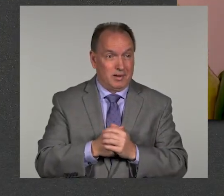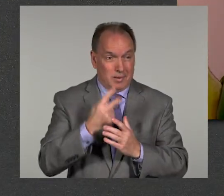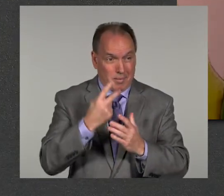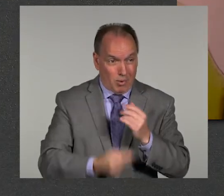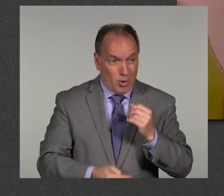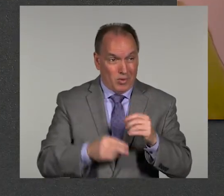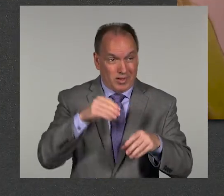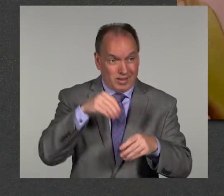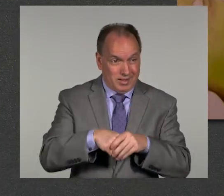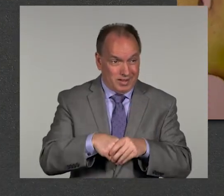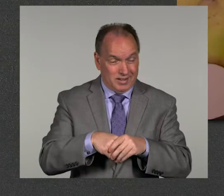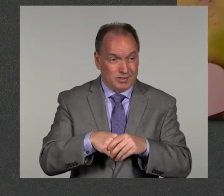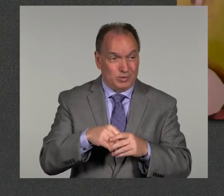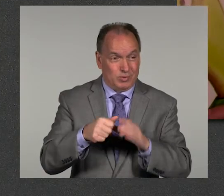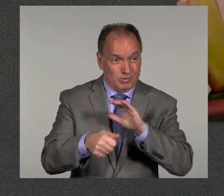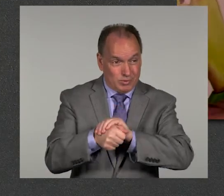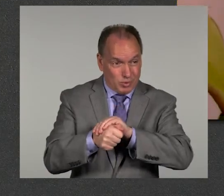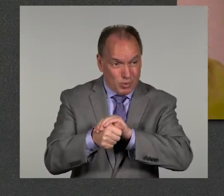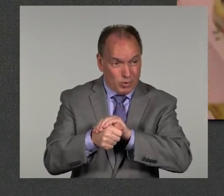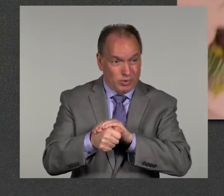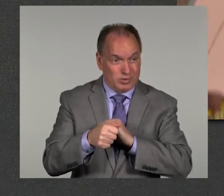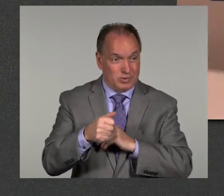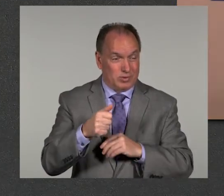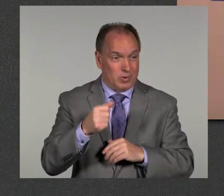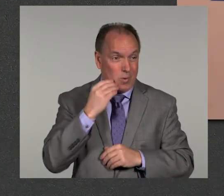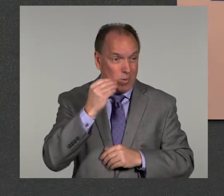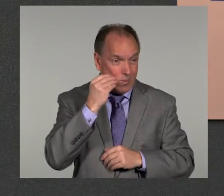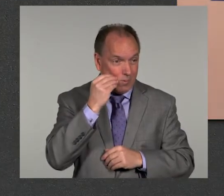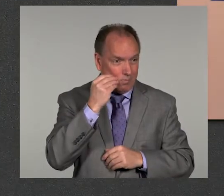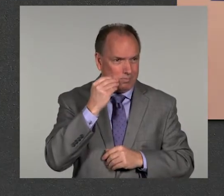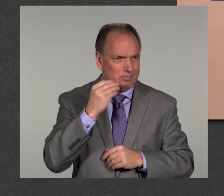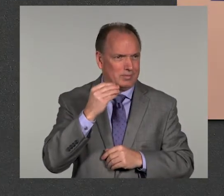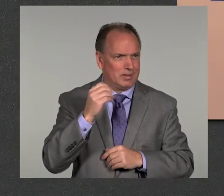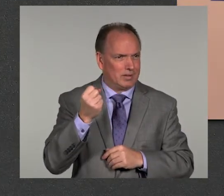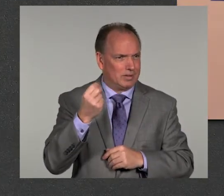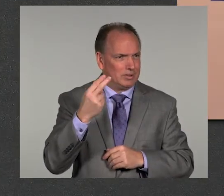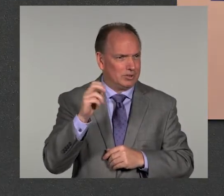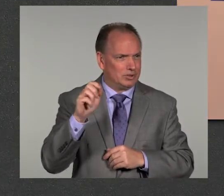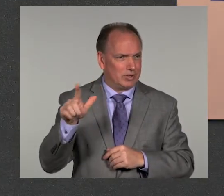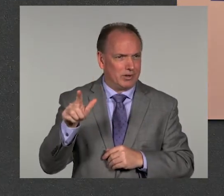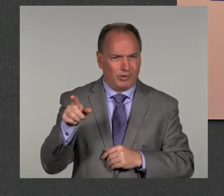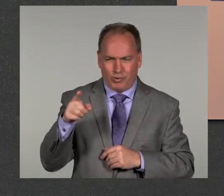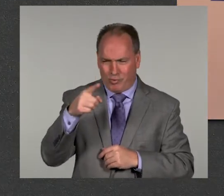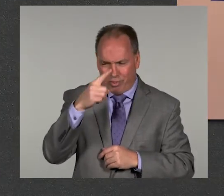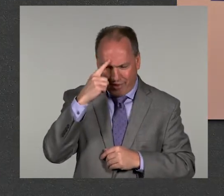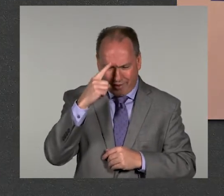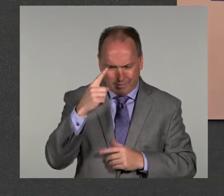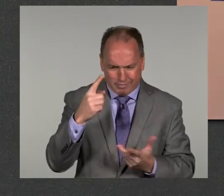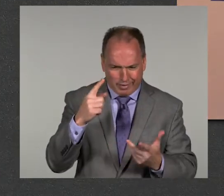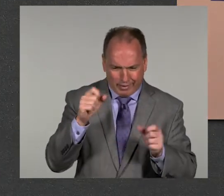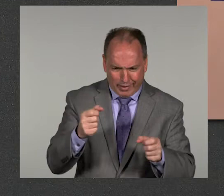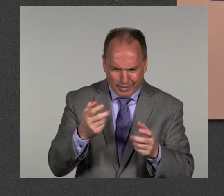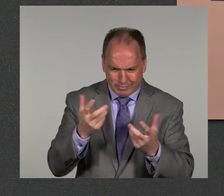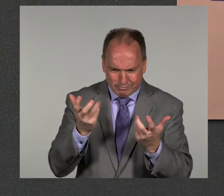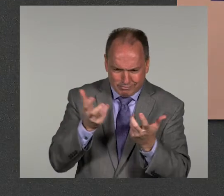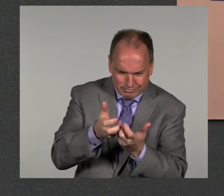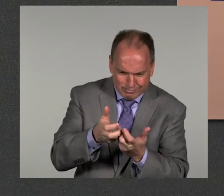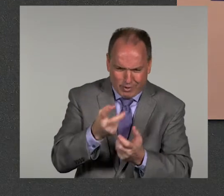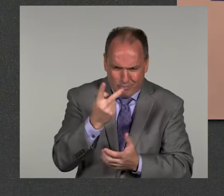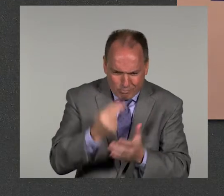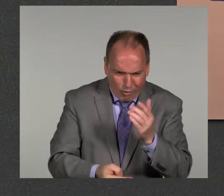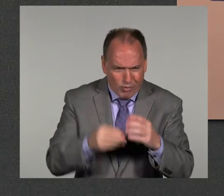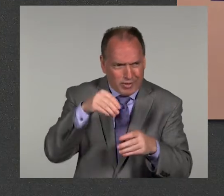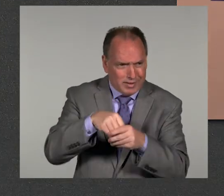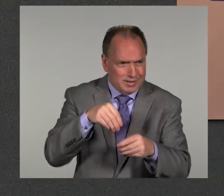So he got into Tortoise's shell, which is the tortoise's home. Do you think a rabbit and a tortoise could fit in that